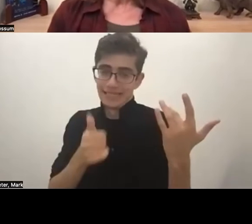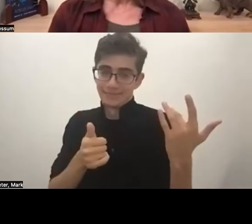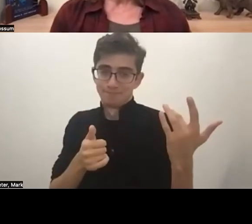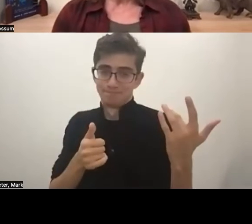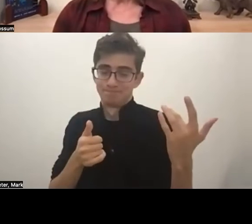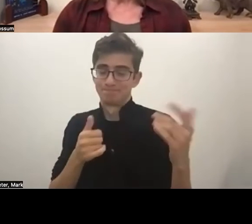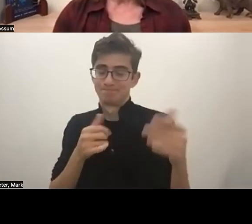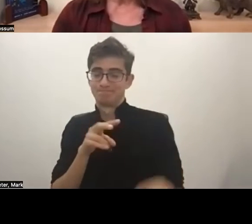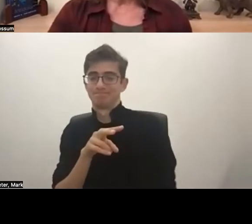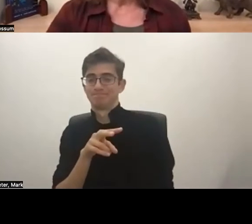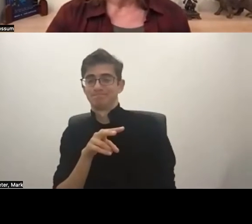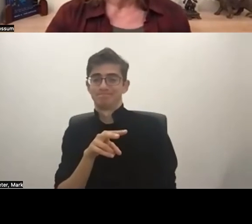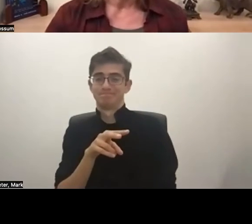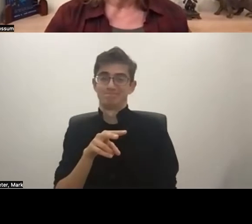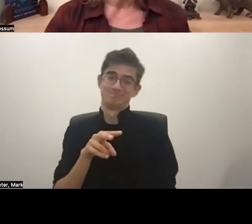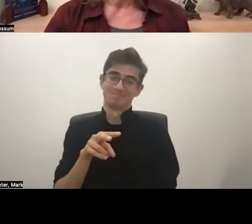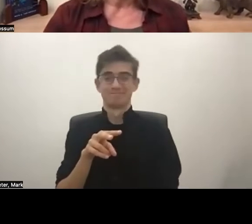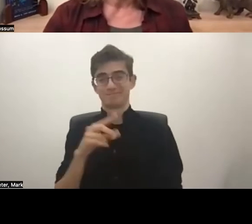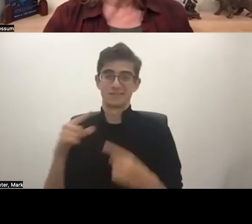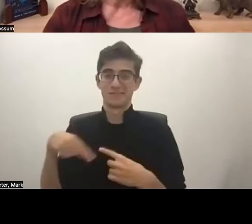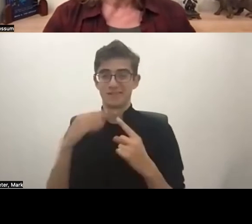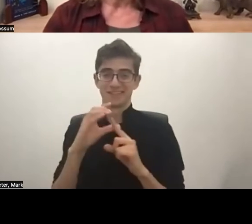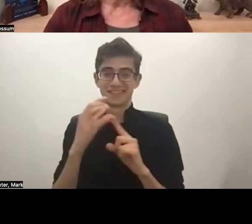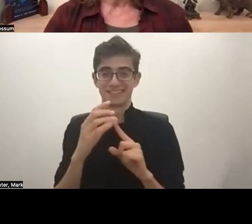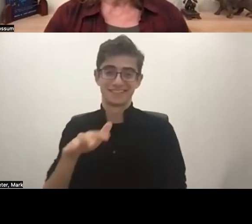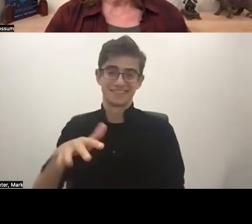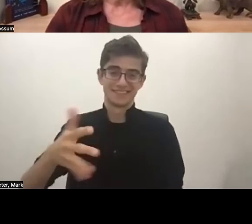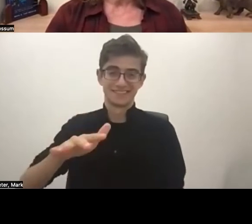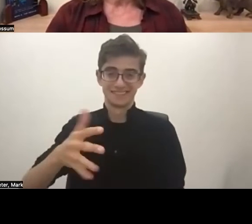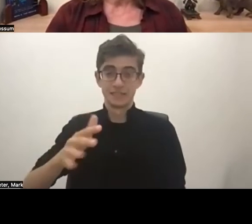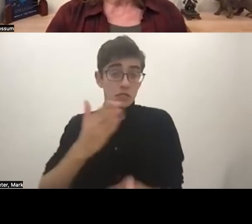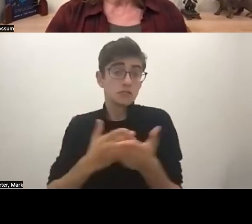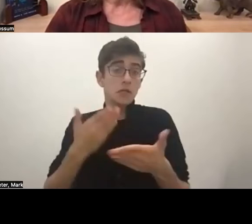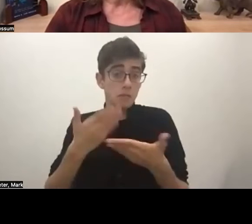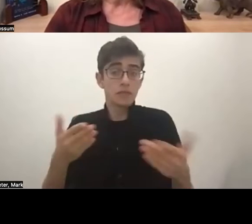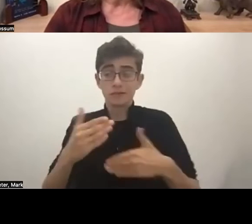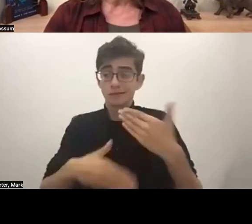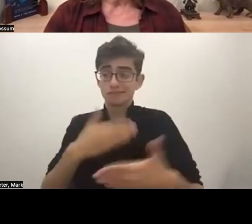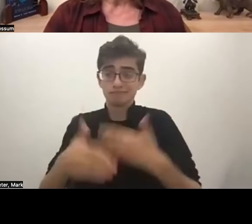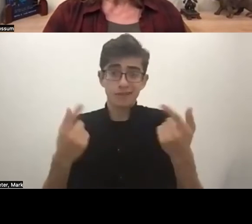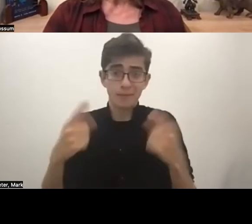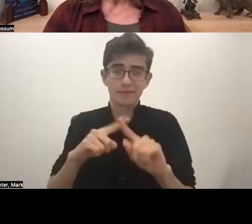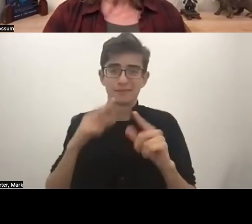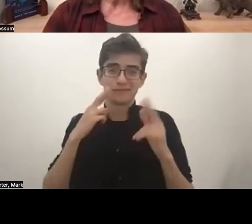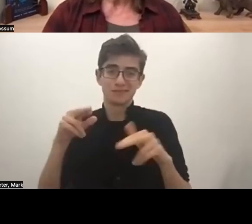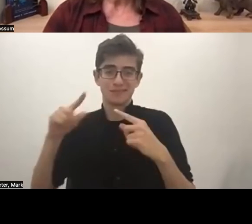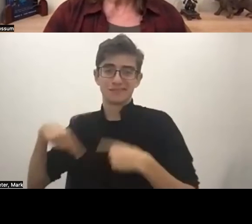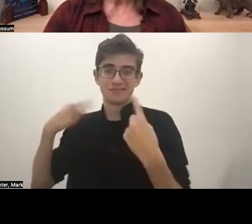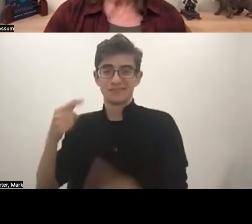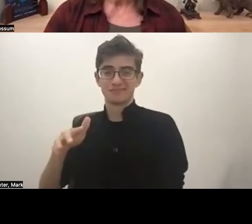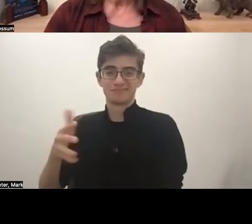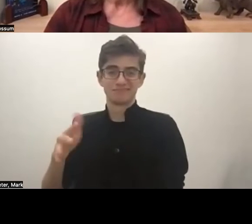far, but I'll leave it to everyone else to speak to. But there are things happening, as you said, indeed. Well, and I